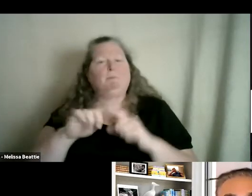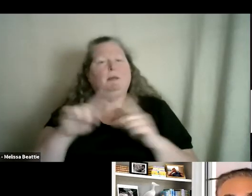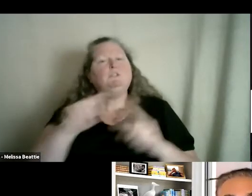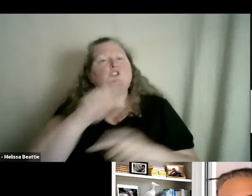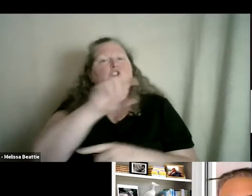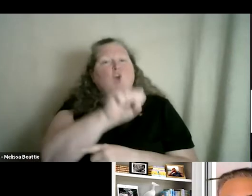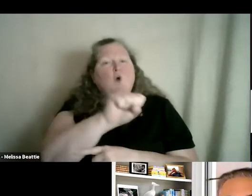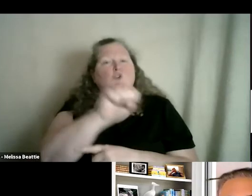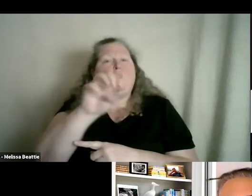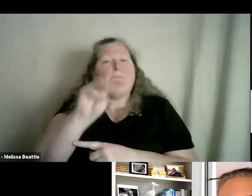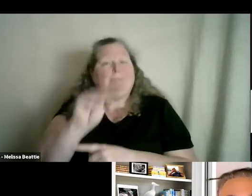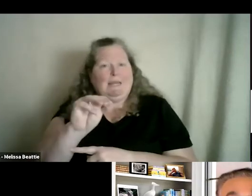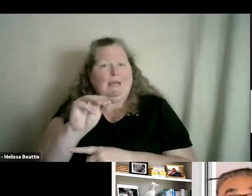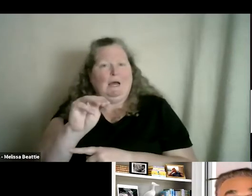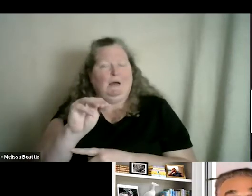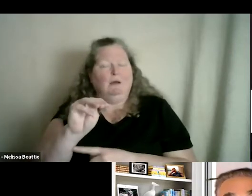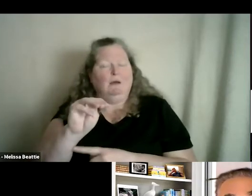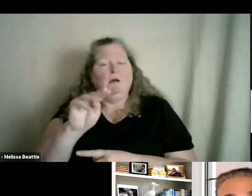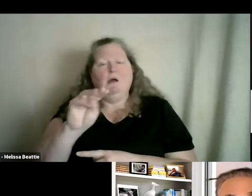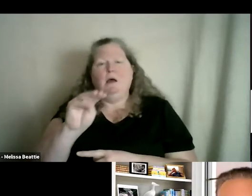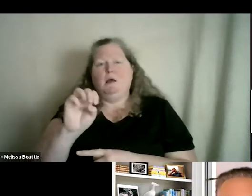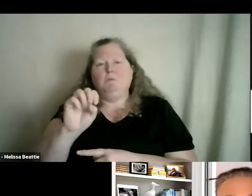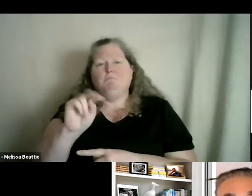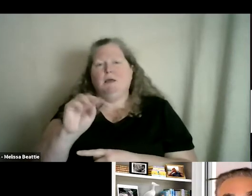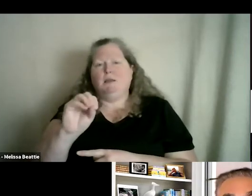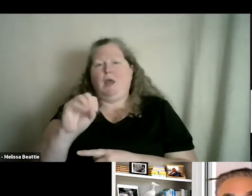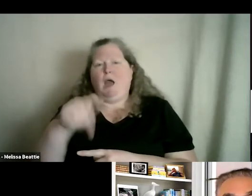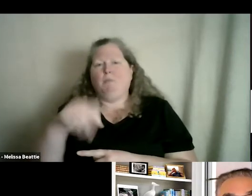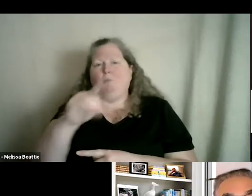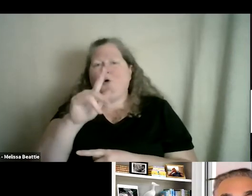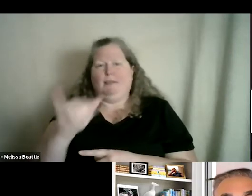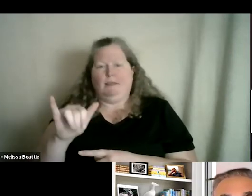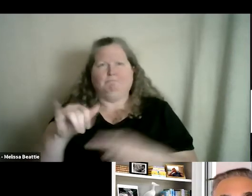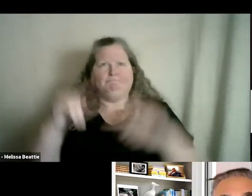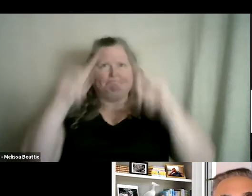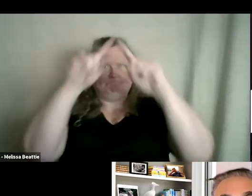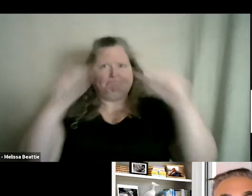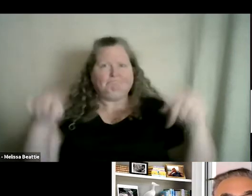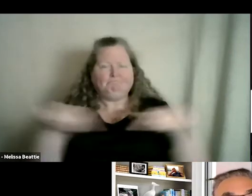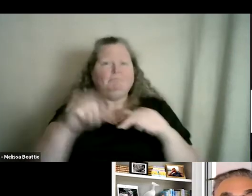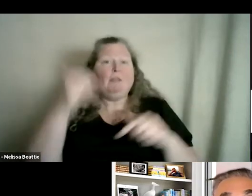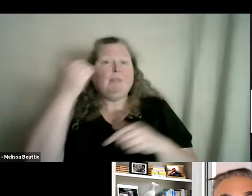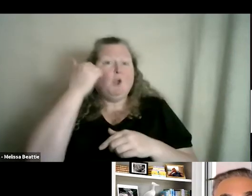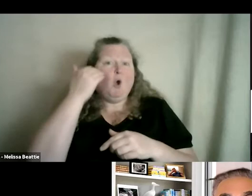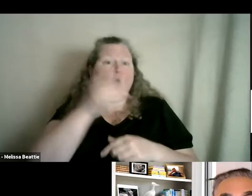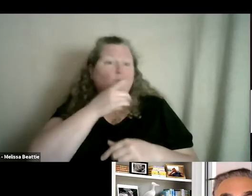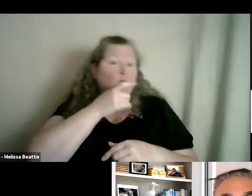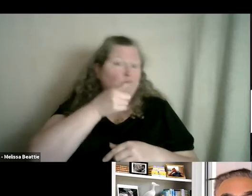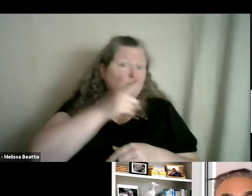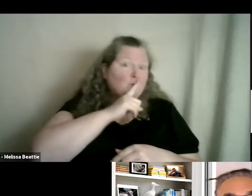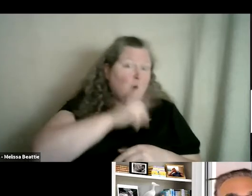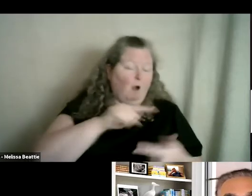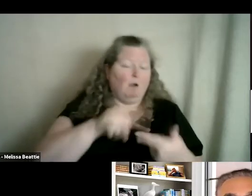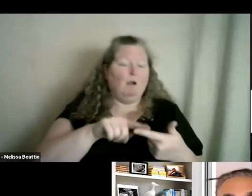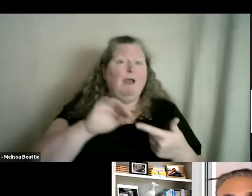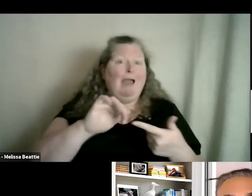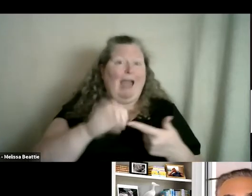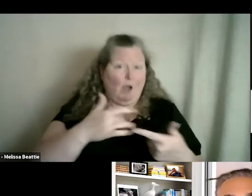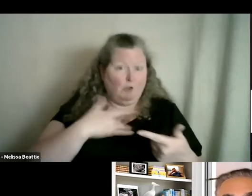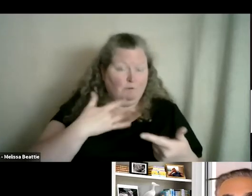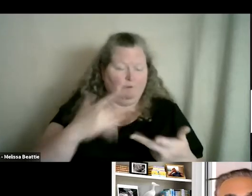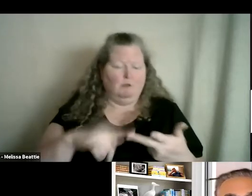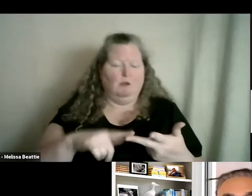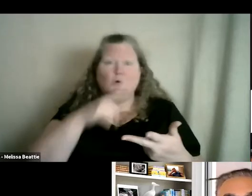okay, which knows where you are, how you feel, what your plans are, who you're